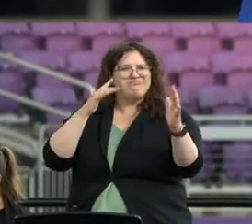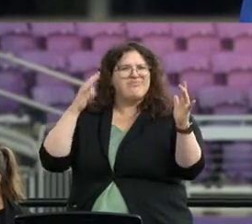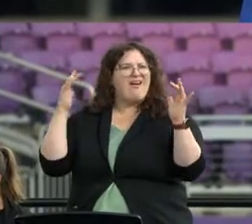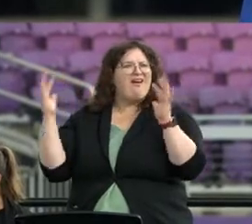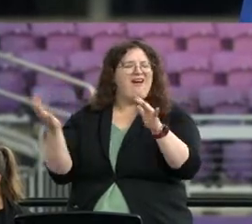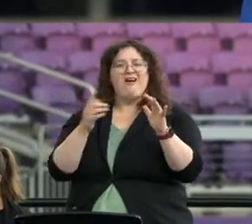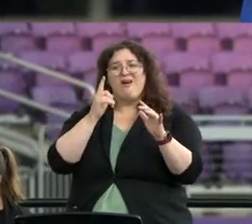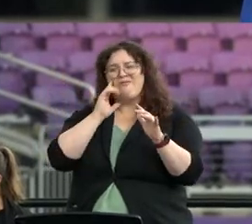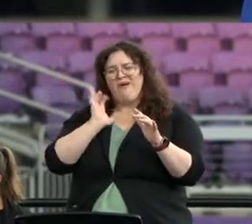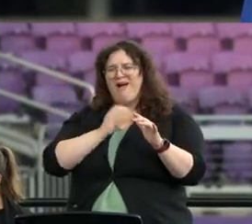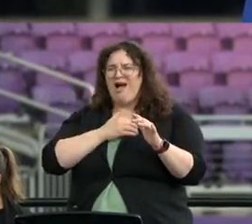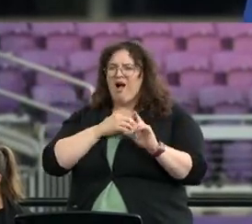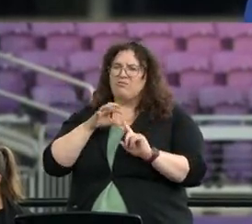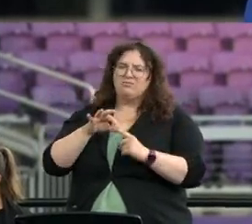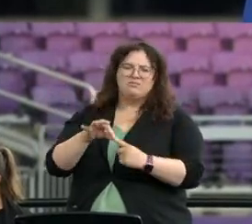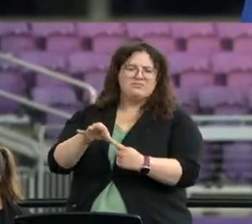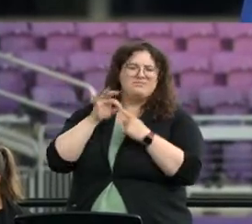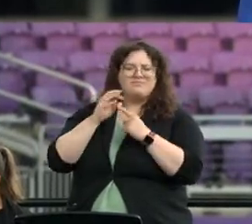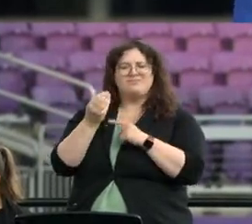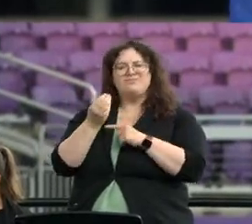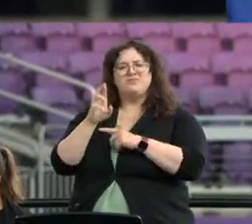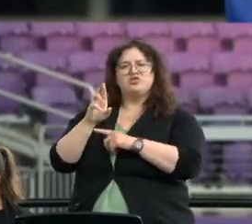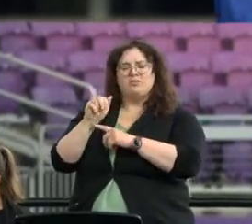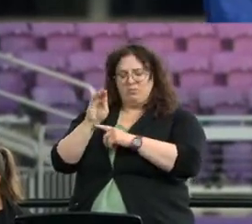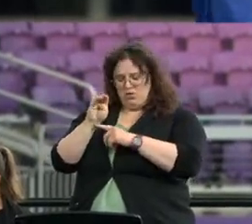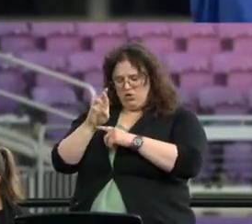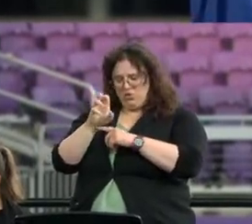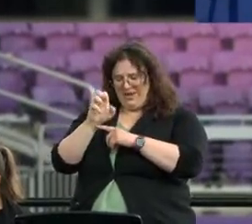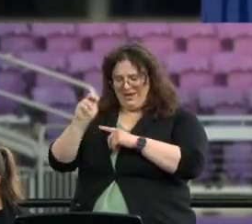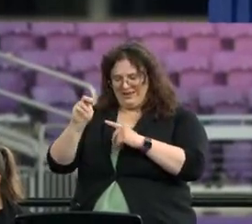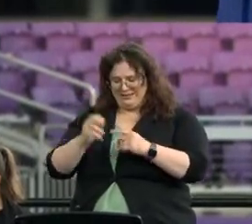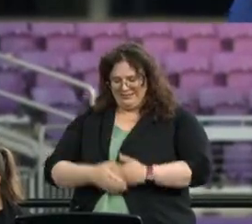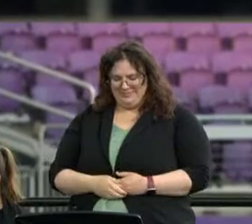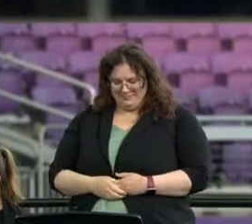for our very own Mr. Breen.